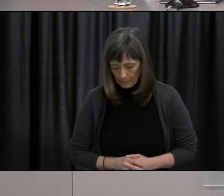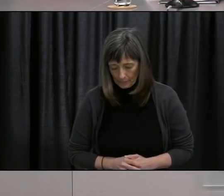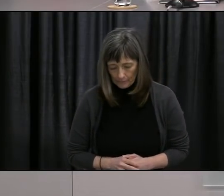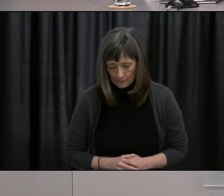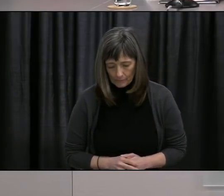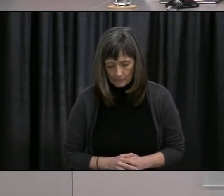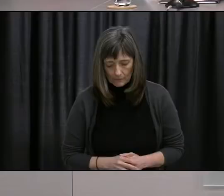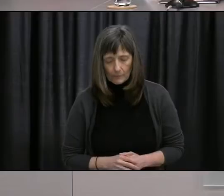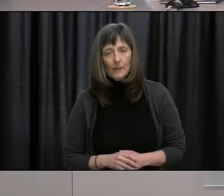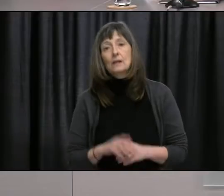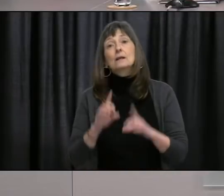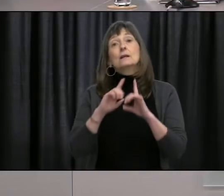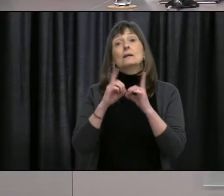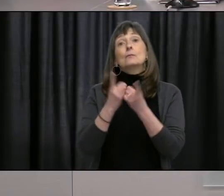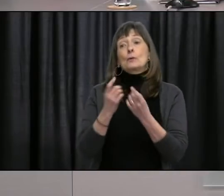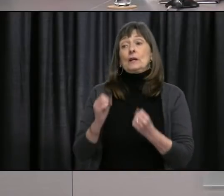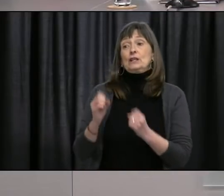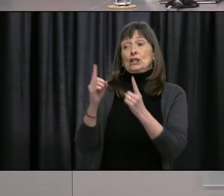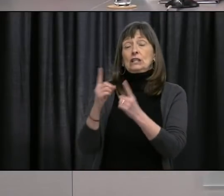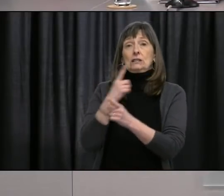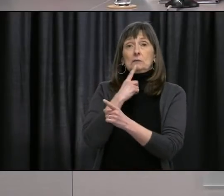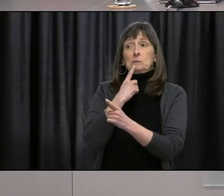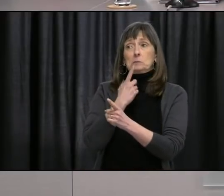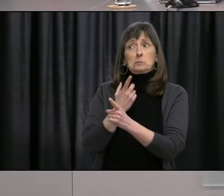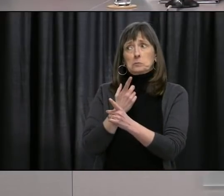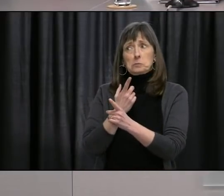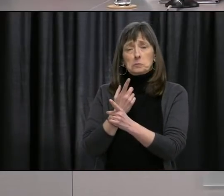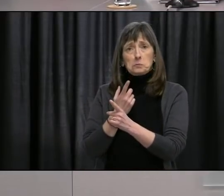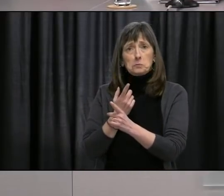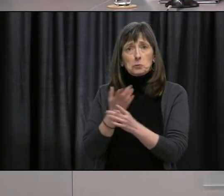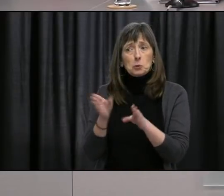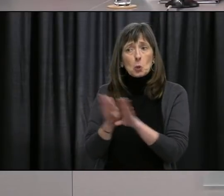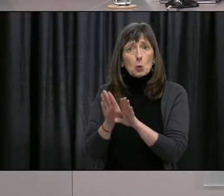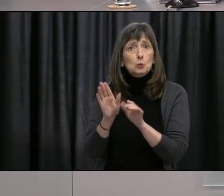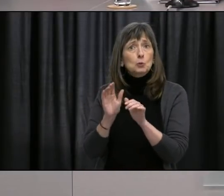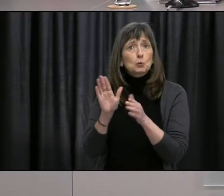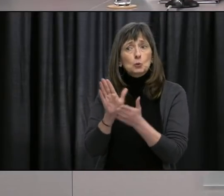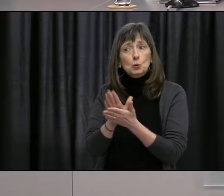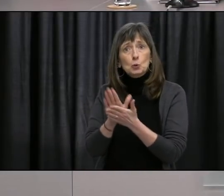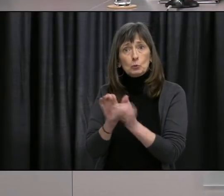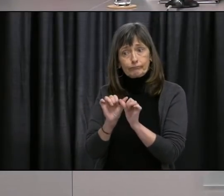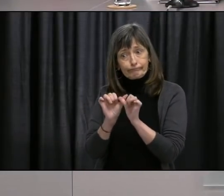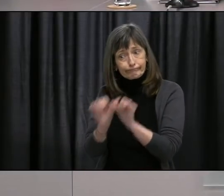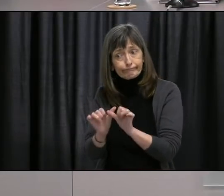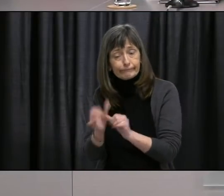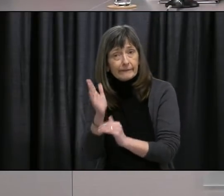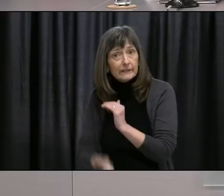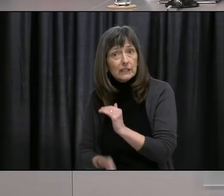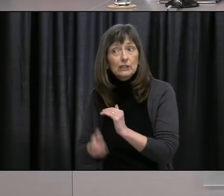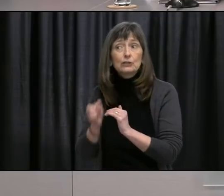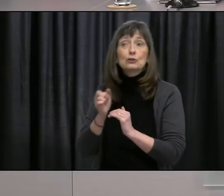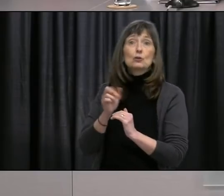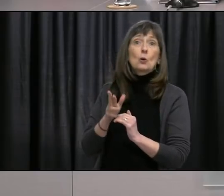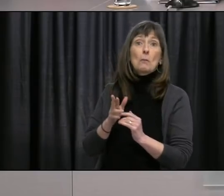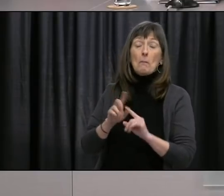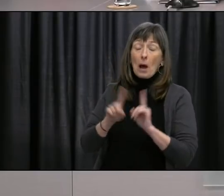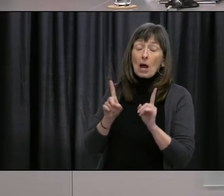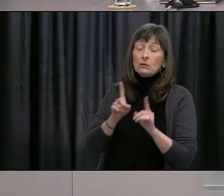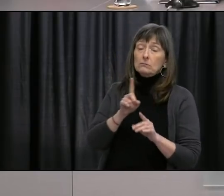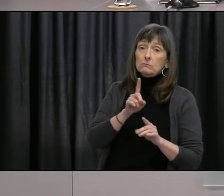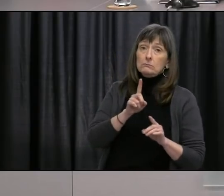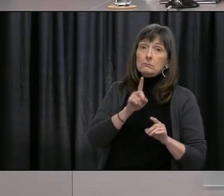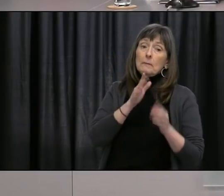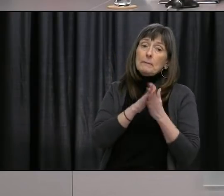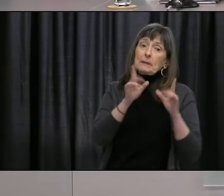Premier, the Department of Education says no firm decision has been made on the closure of schools for the rest of the year, yet all final and public exams have been canceled.